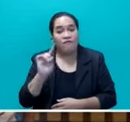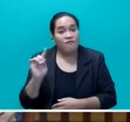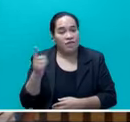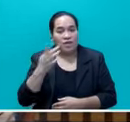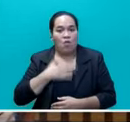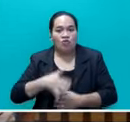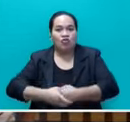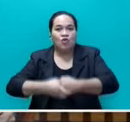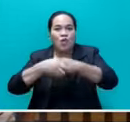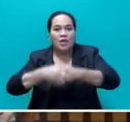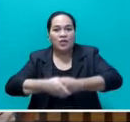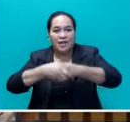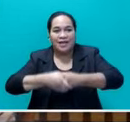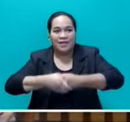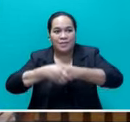congratulate